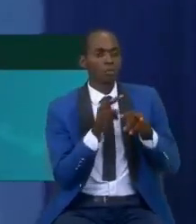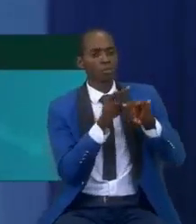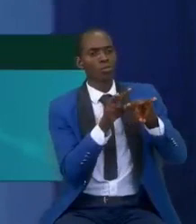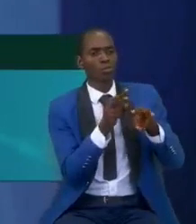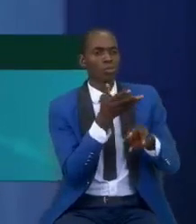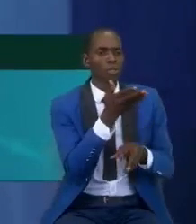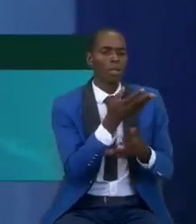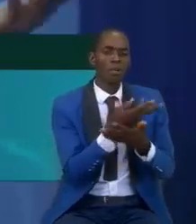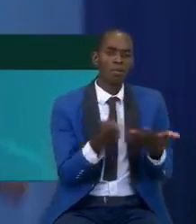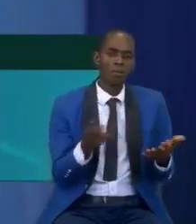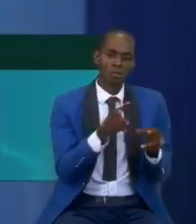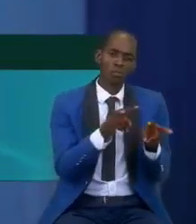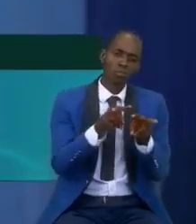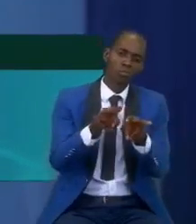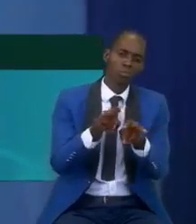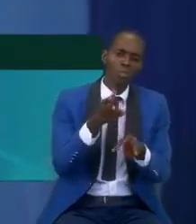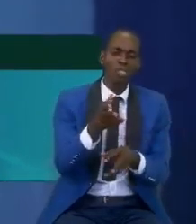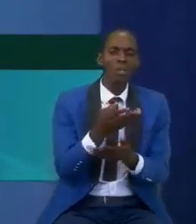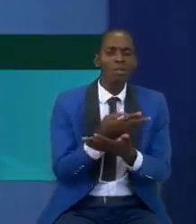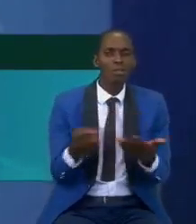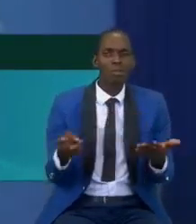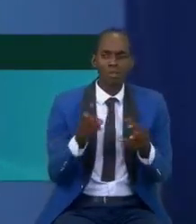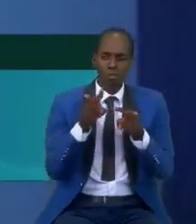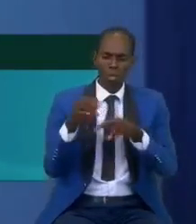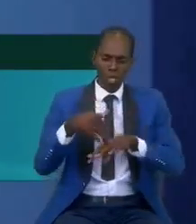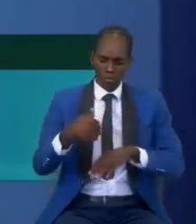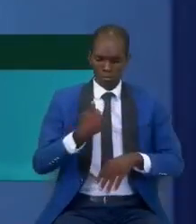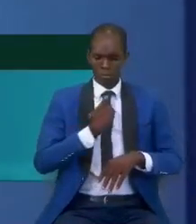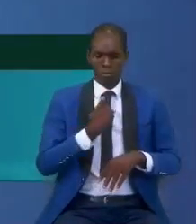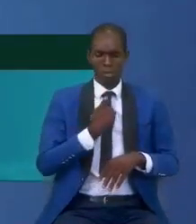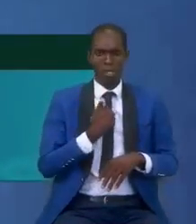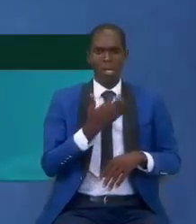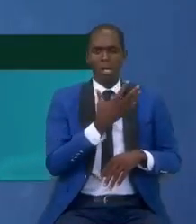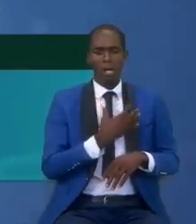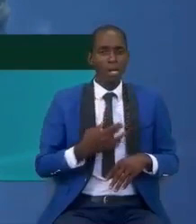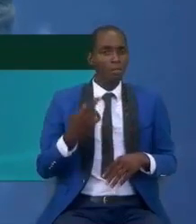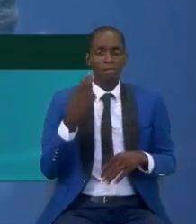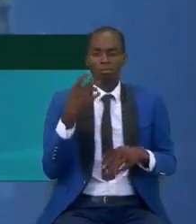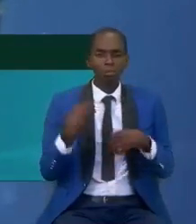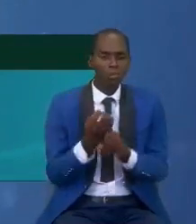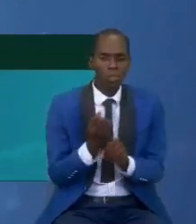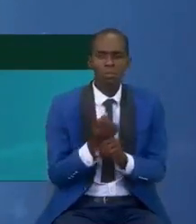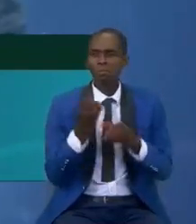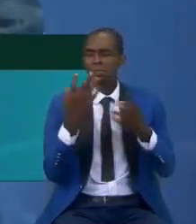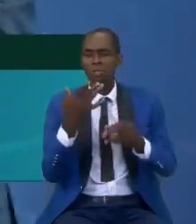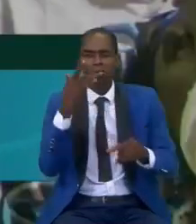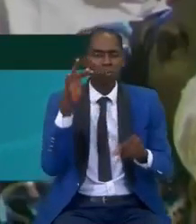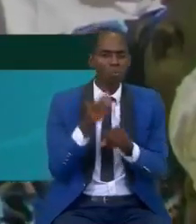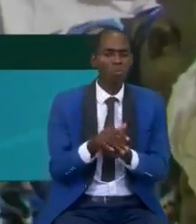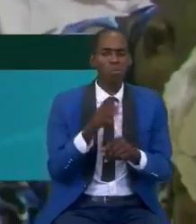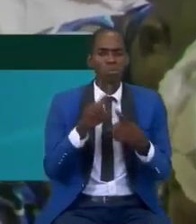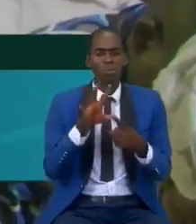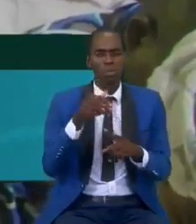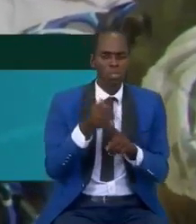and you have looked at resolutions you made. I will try my best. I will turn over a new leaf. That will not